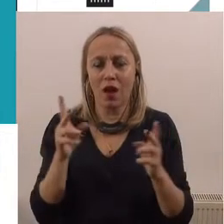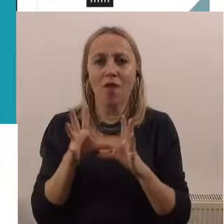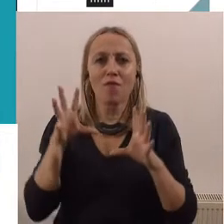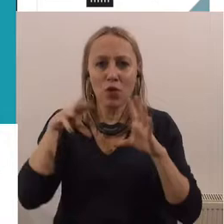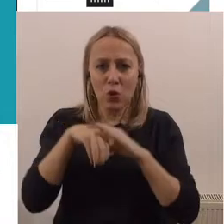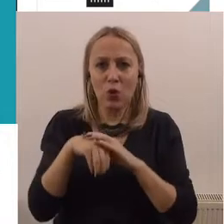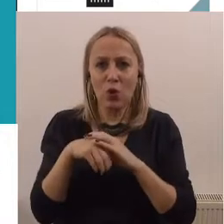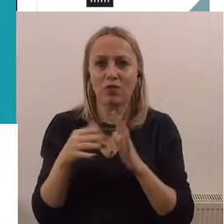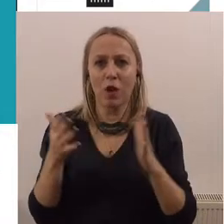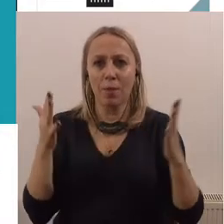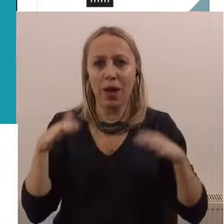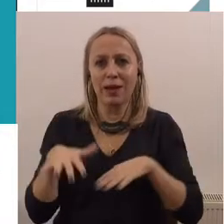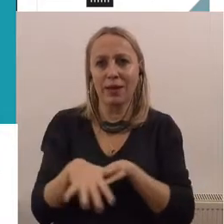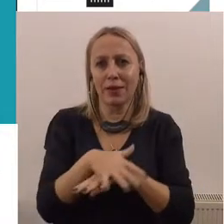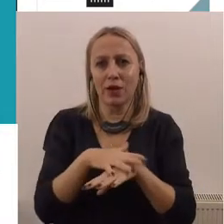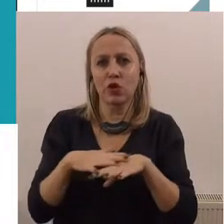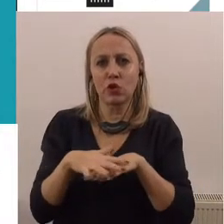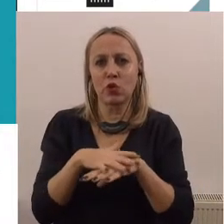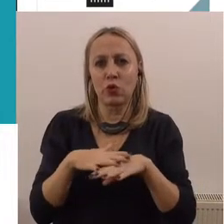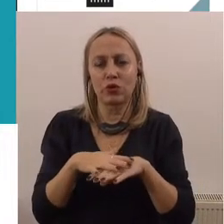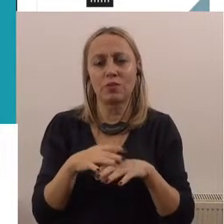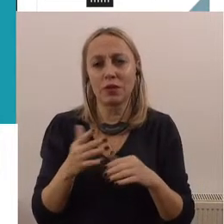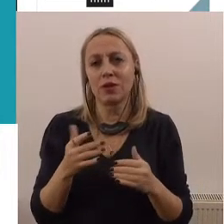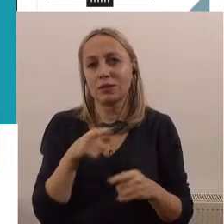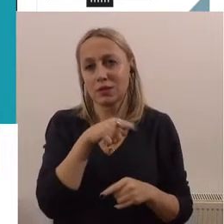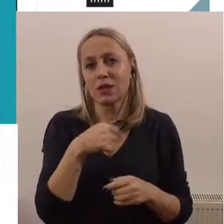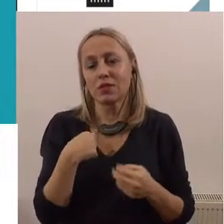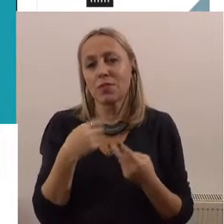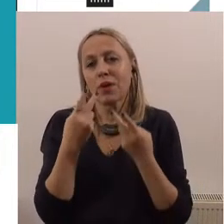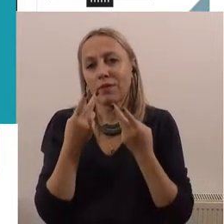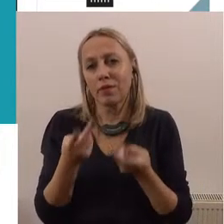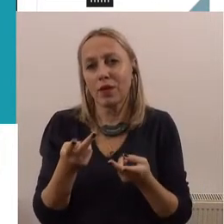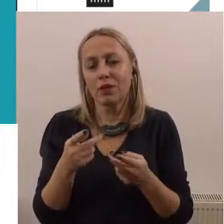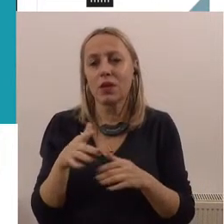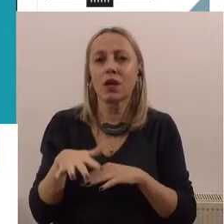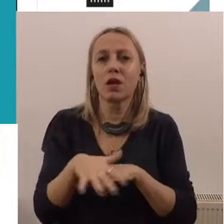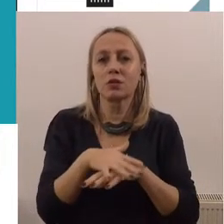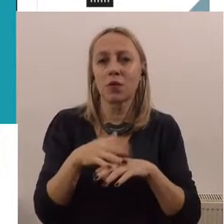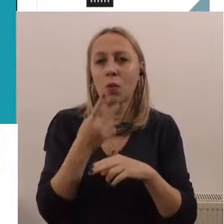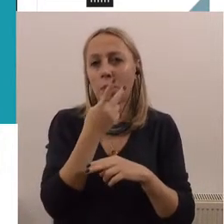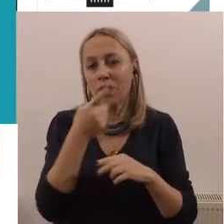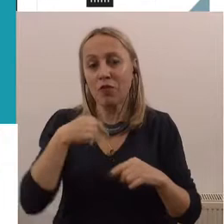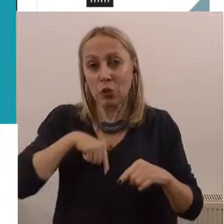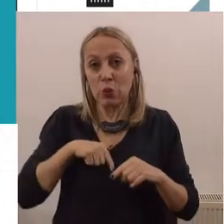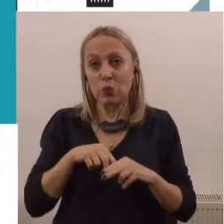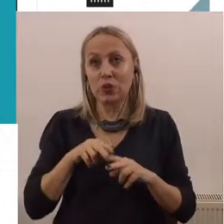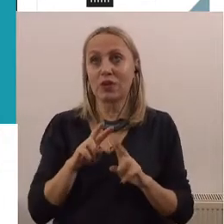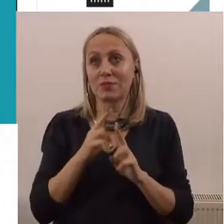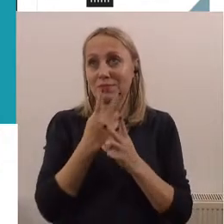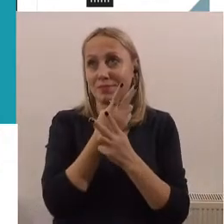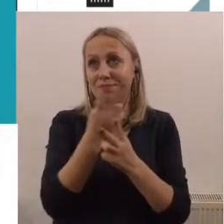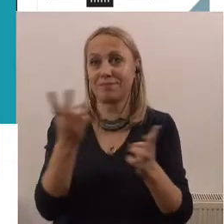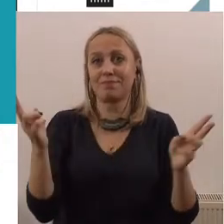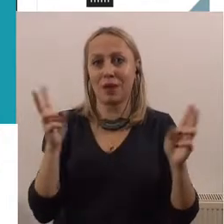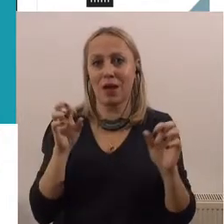and together I mean the public program was field